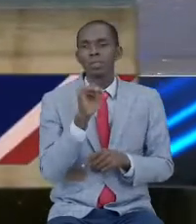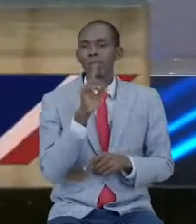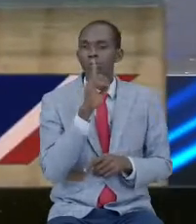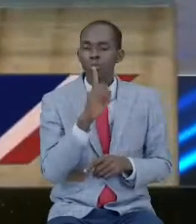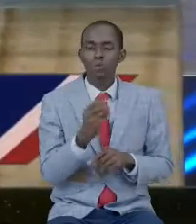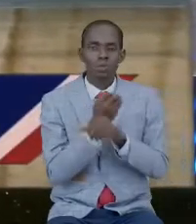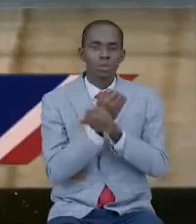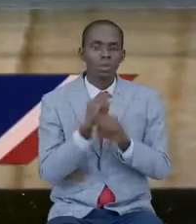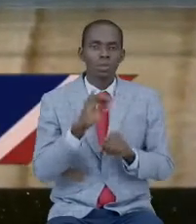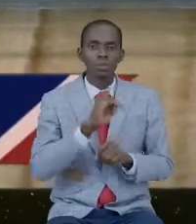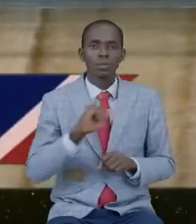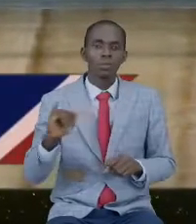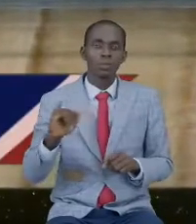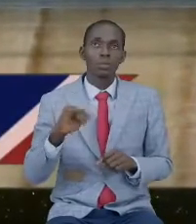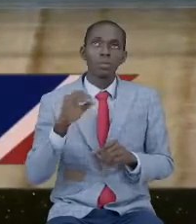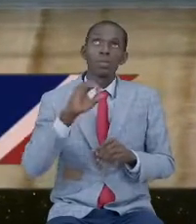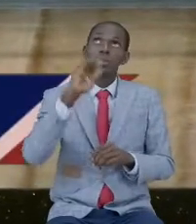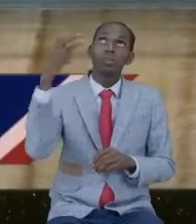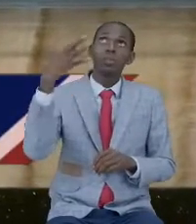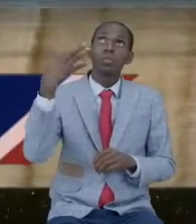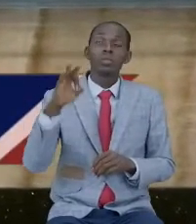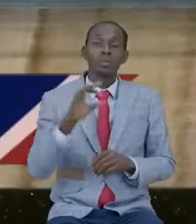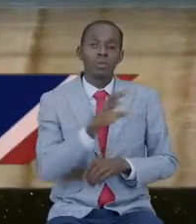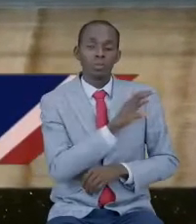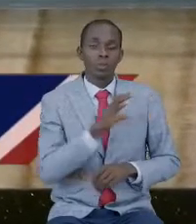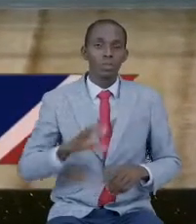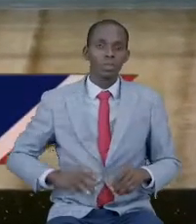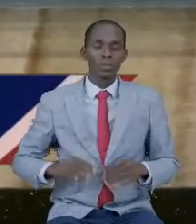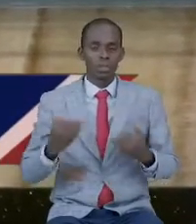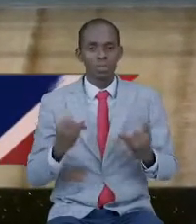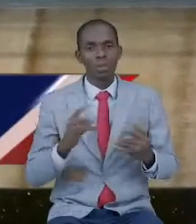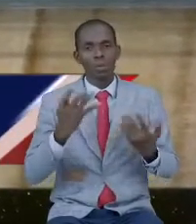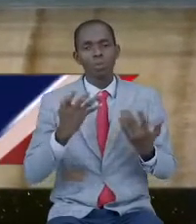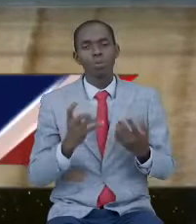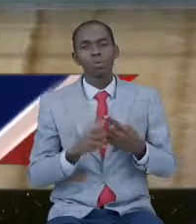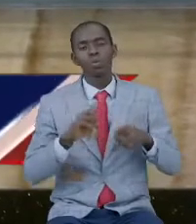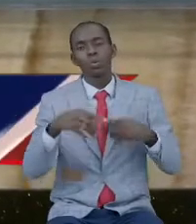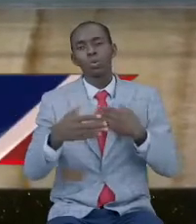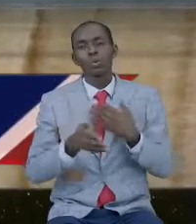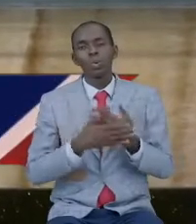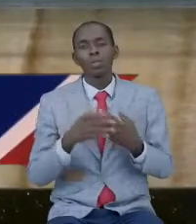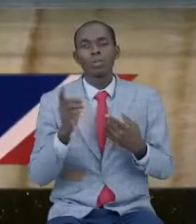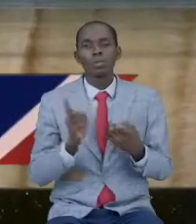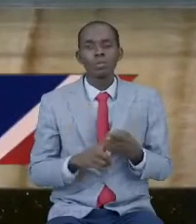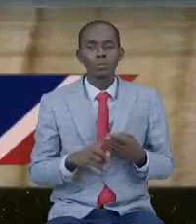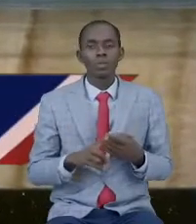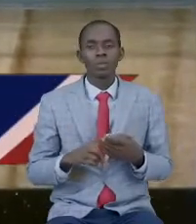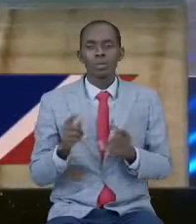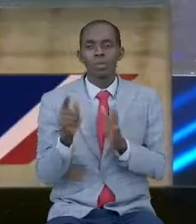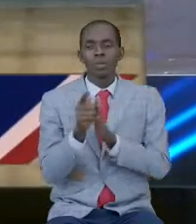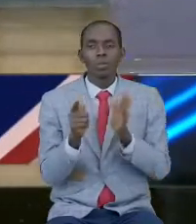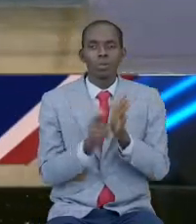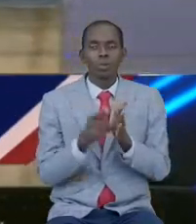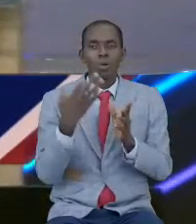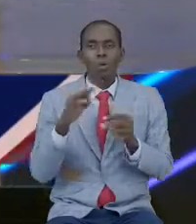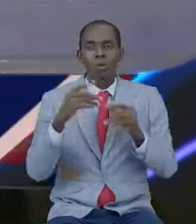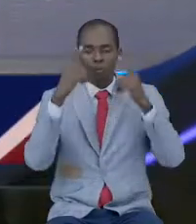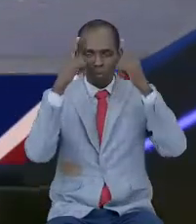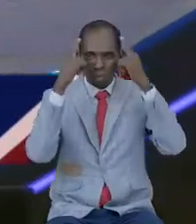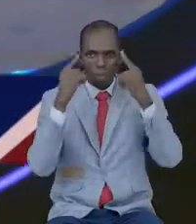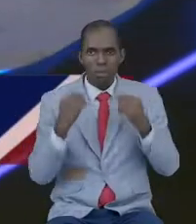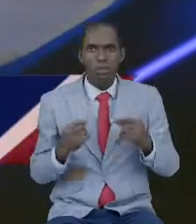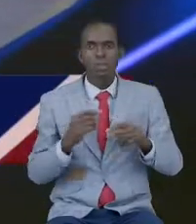to Judaism, to the law of Moses, to circumcision, and to all those rites